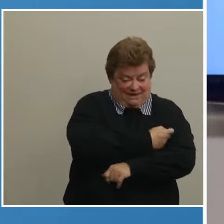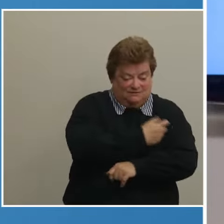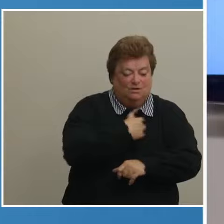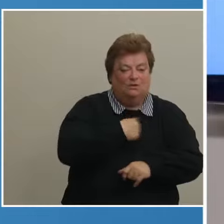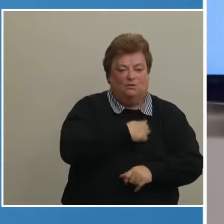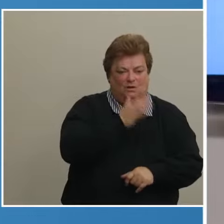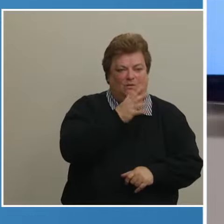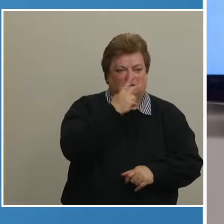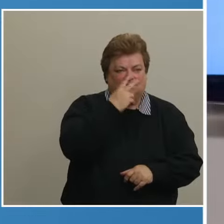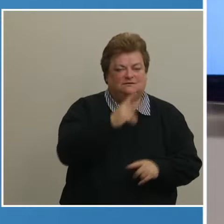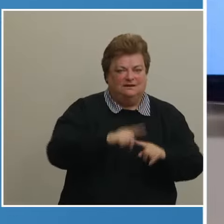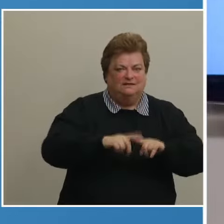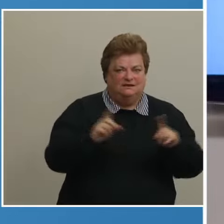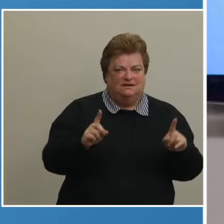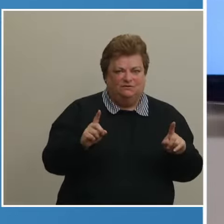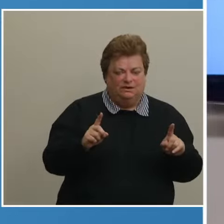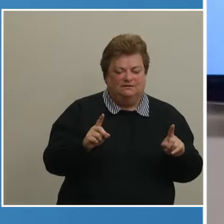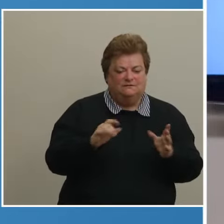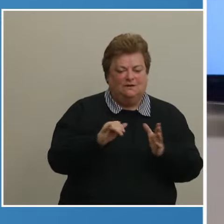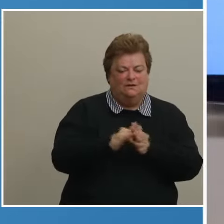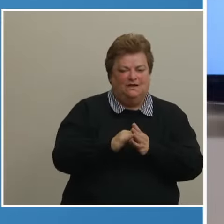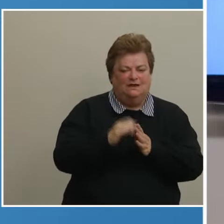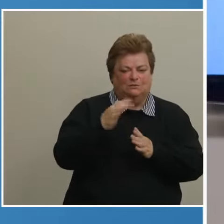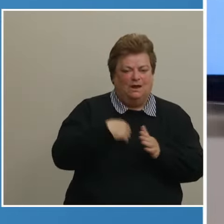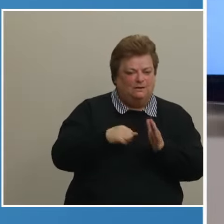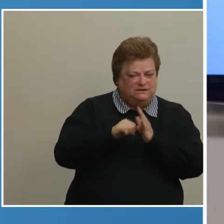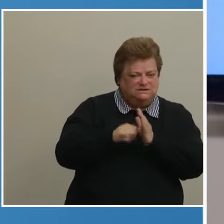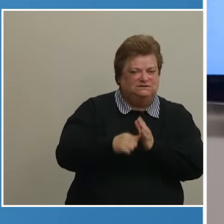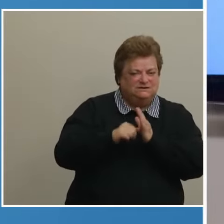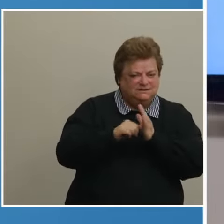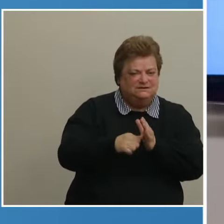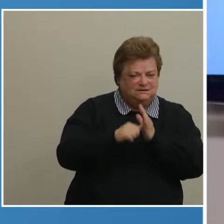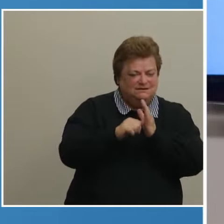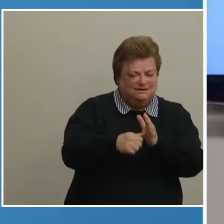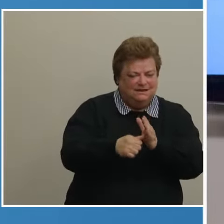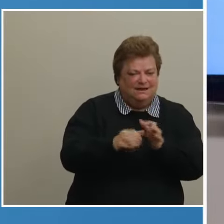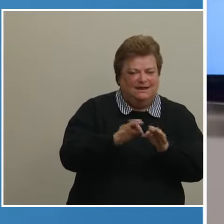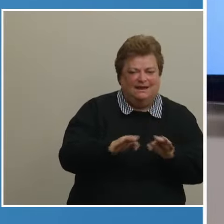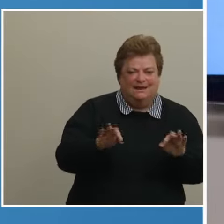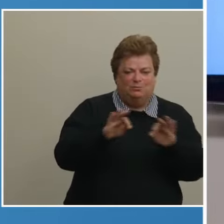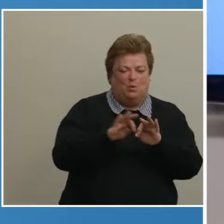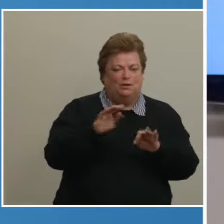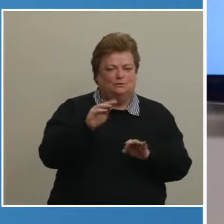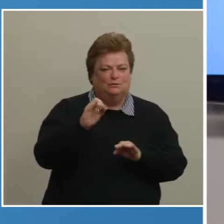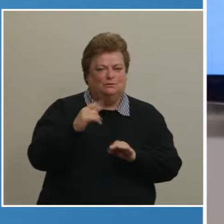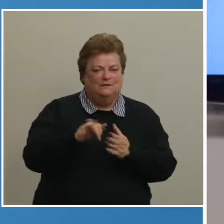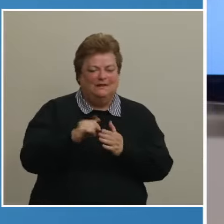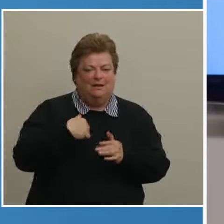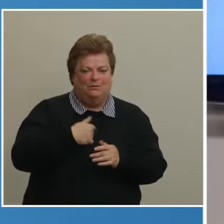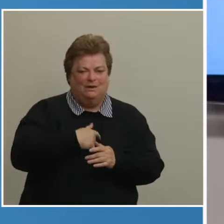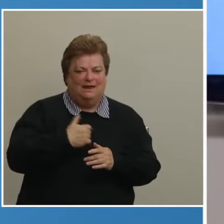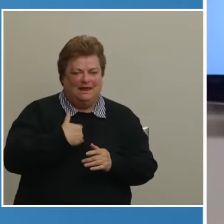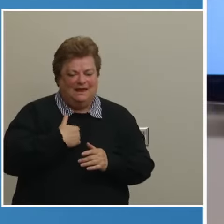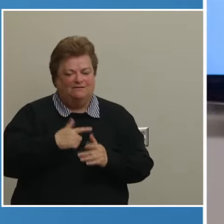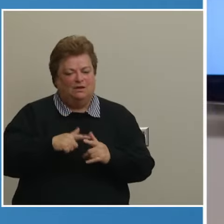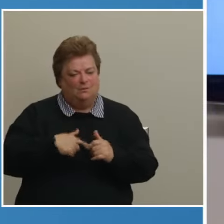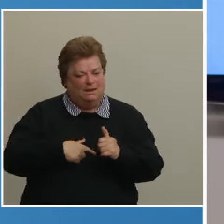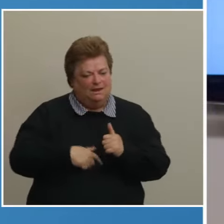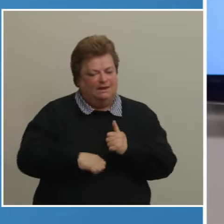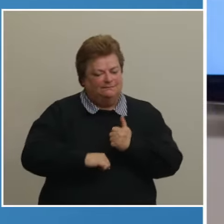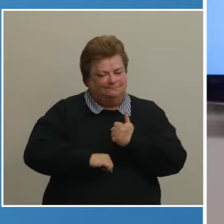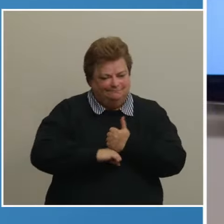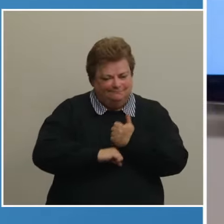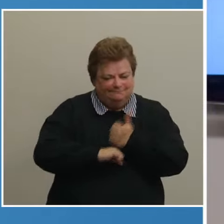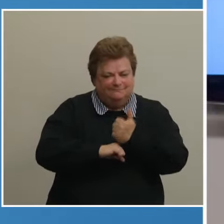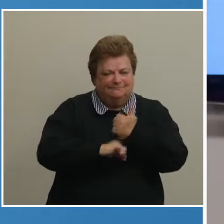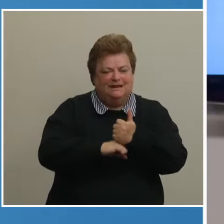And that's why I keep stressing that that's another really important tool we have, and we continue to advocate for vaccine to be